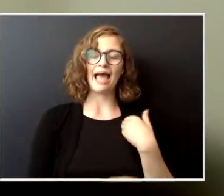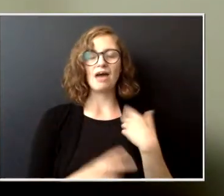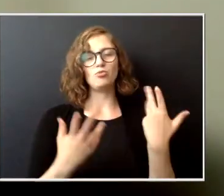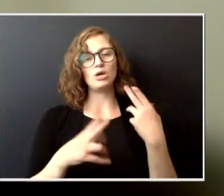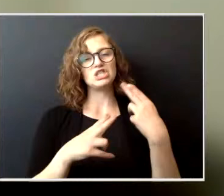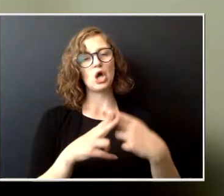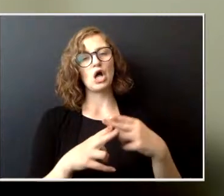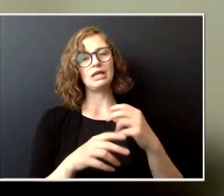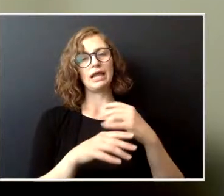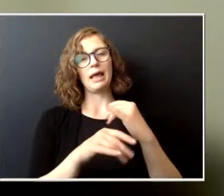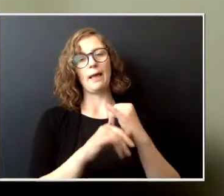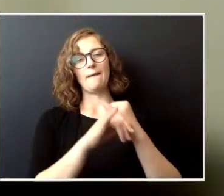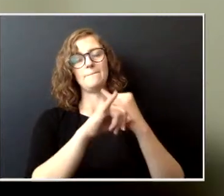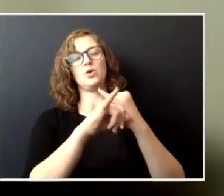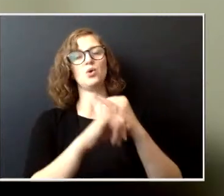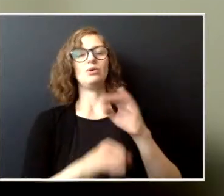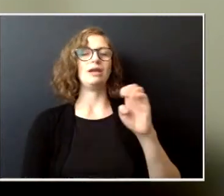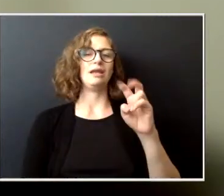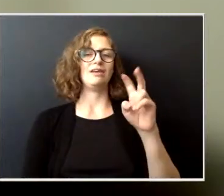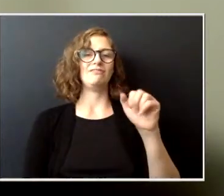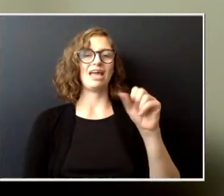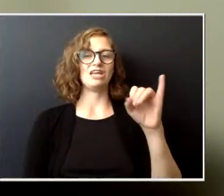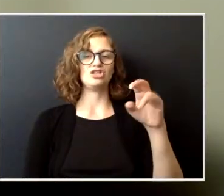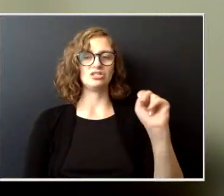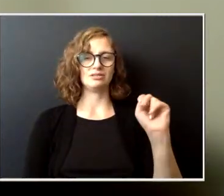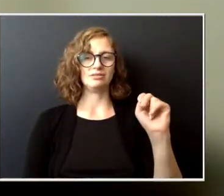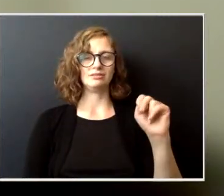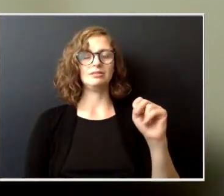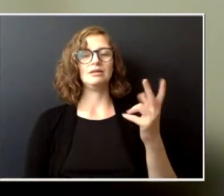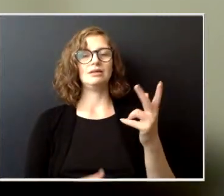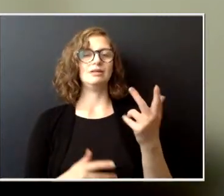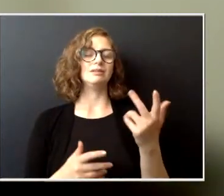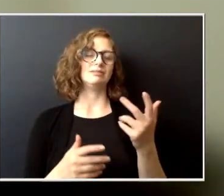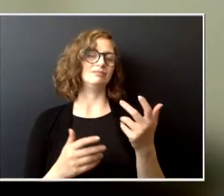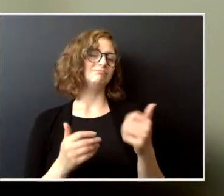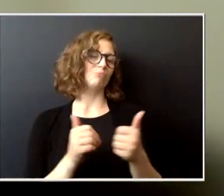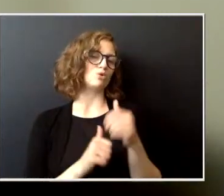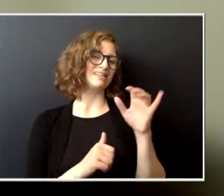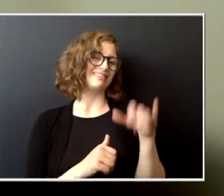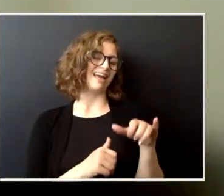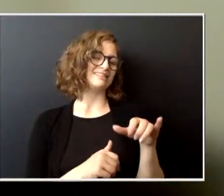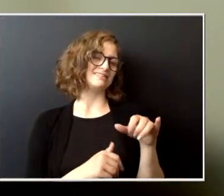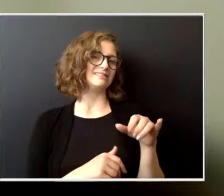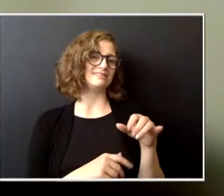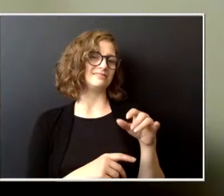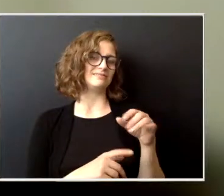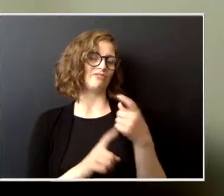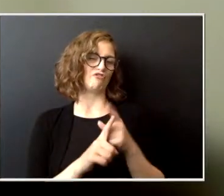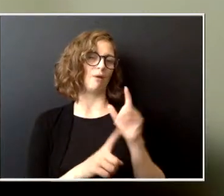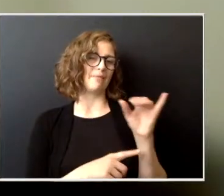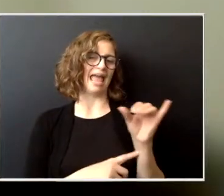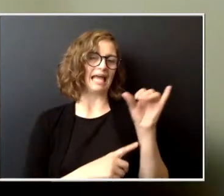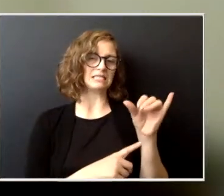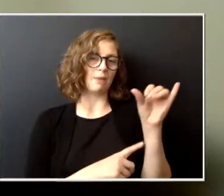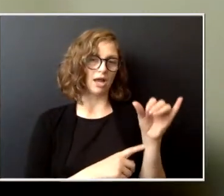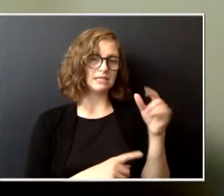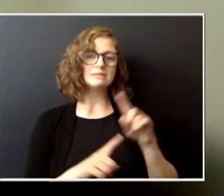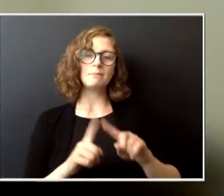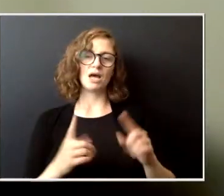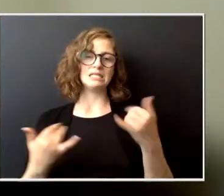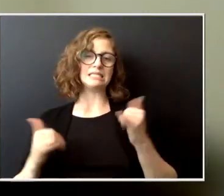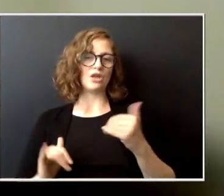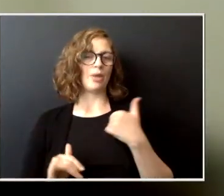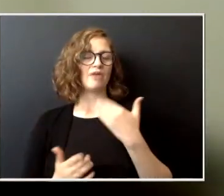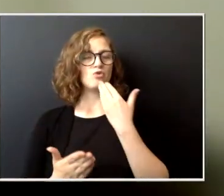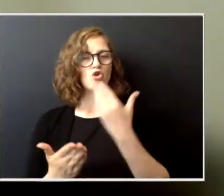the antibodies that our body produces, but we still have very good T-cell immunity to these variants.